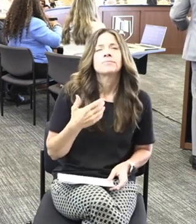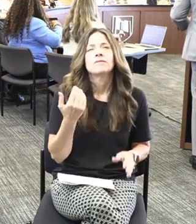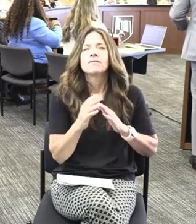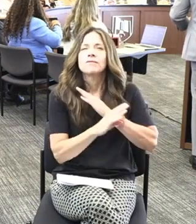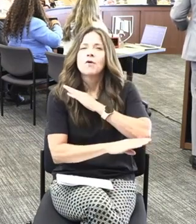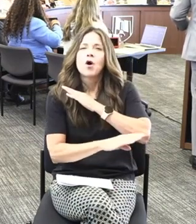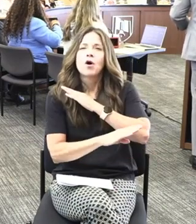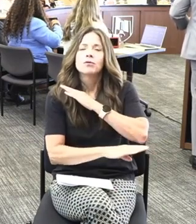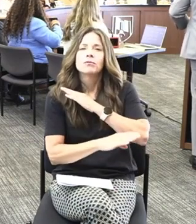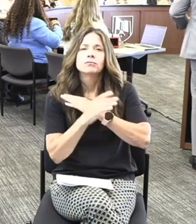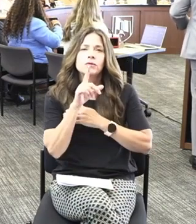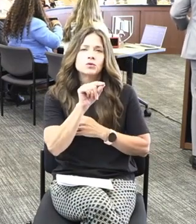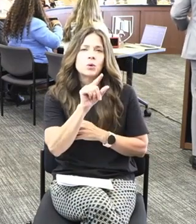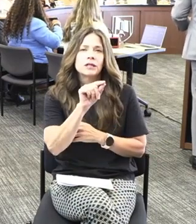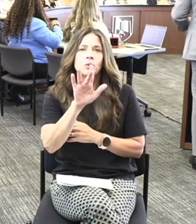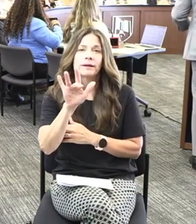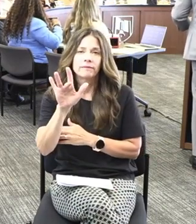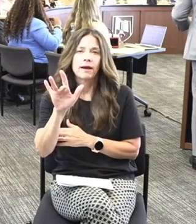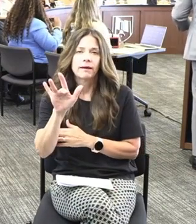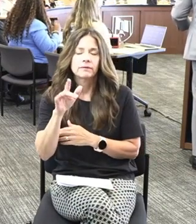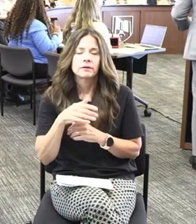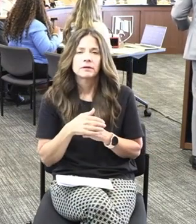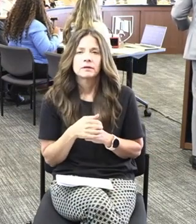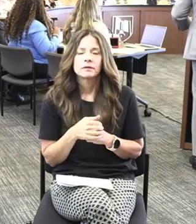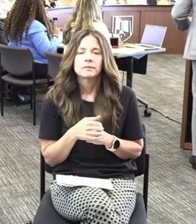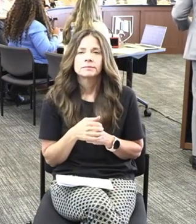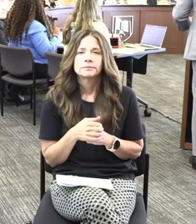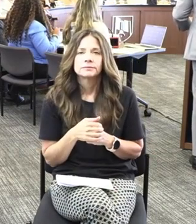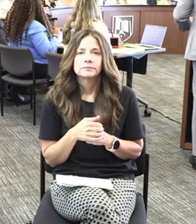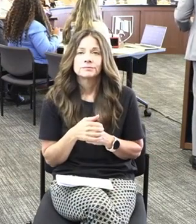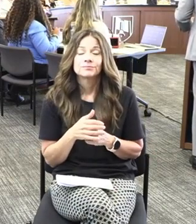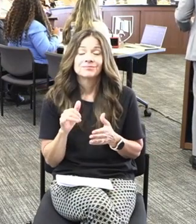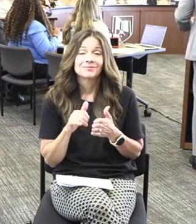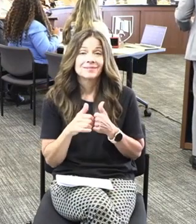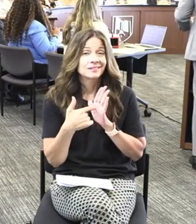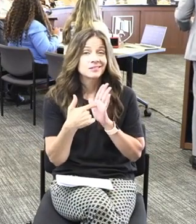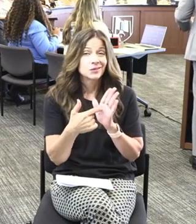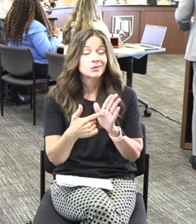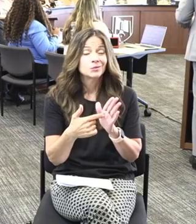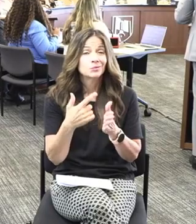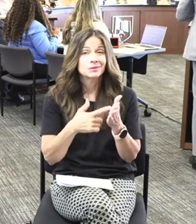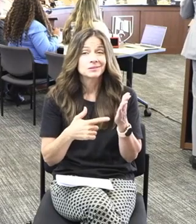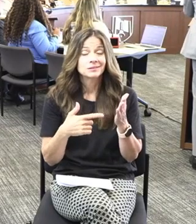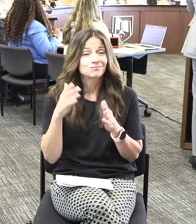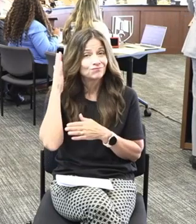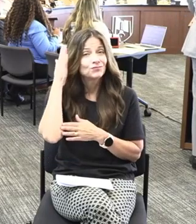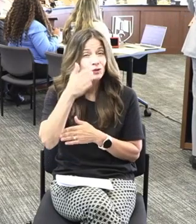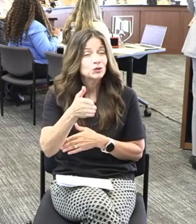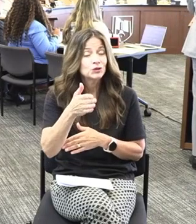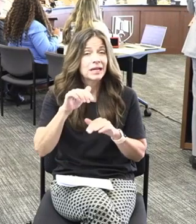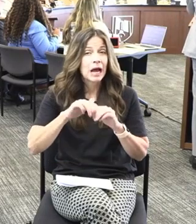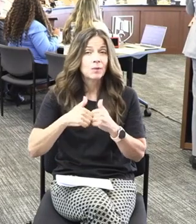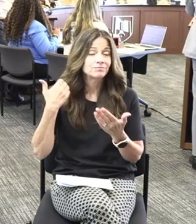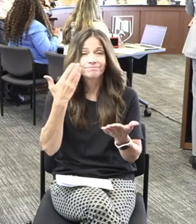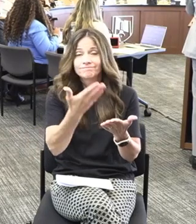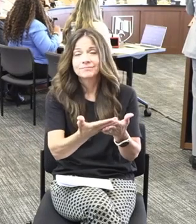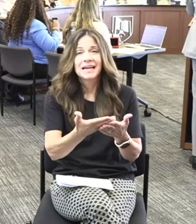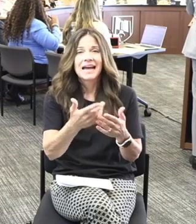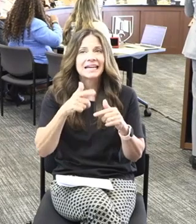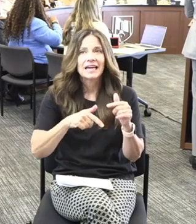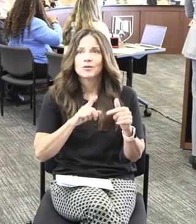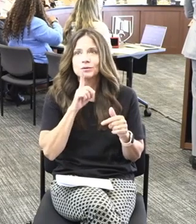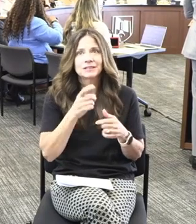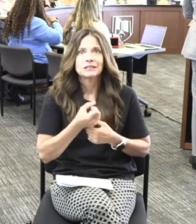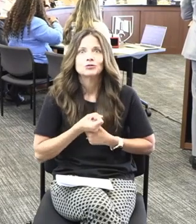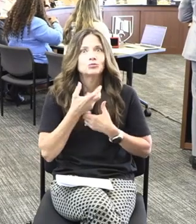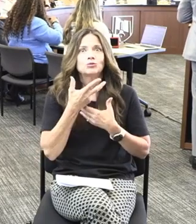fall of 2025. So that speaks to where we're going and how we're getting there. I can't begin to express